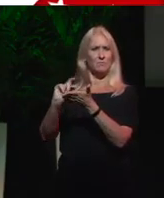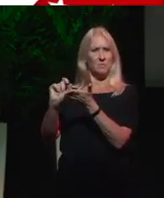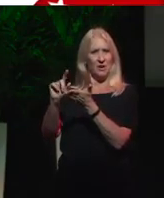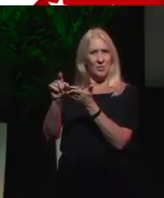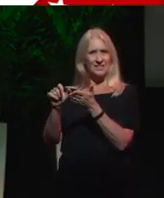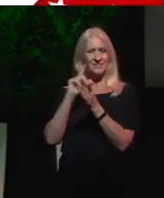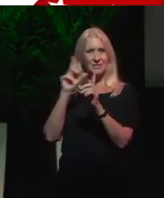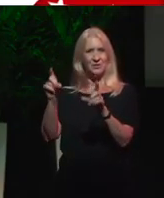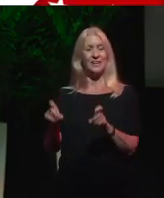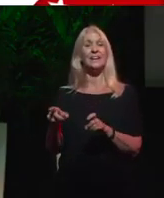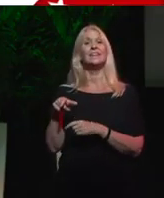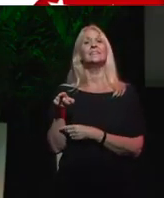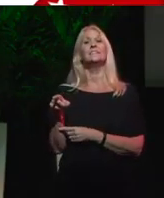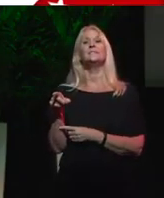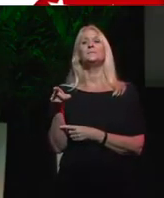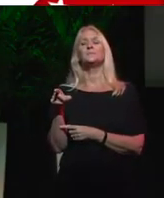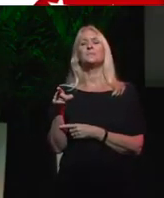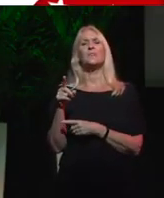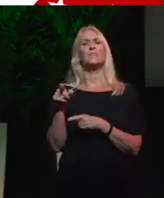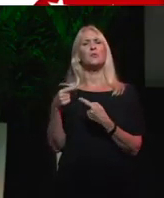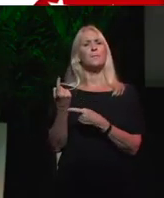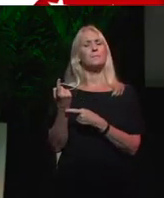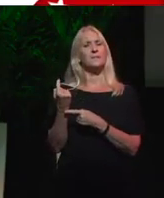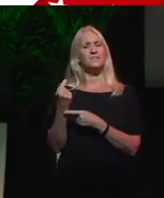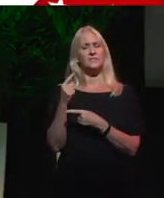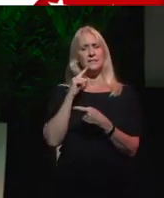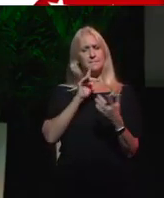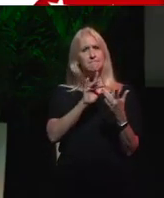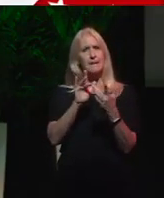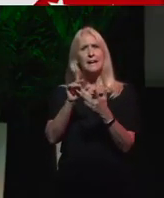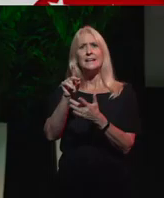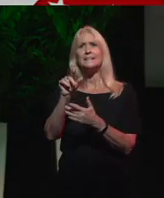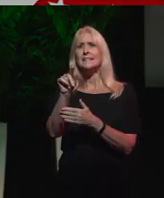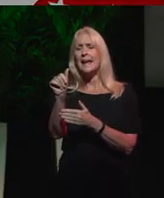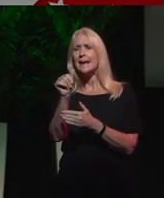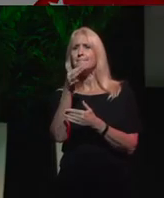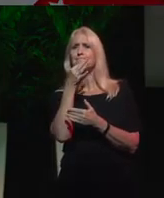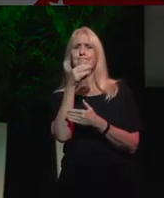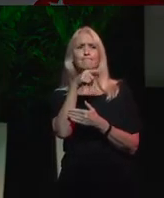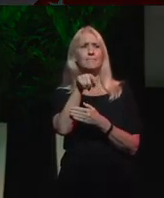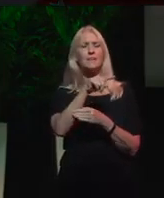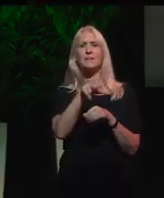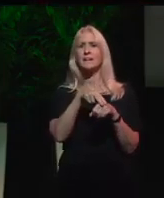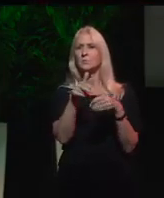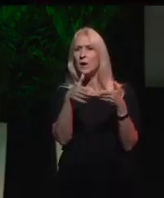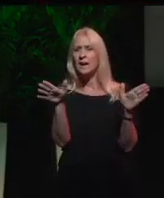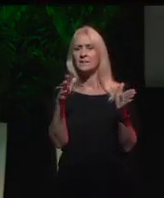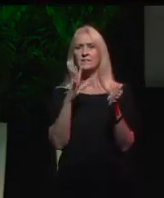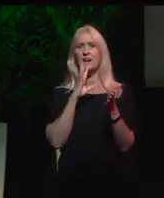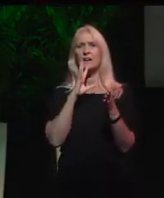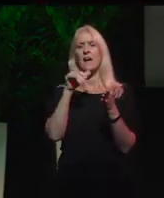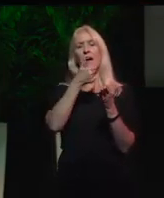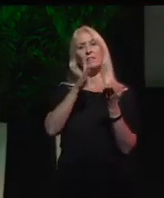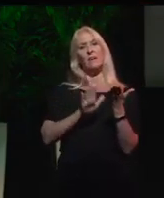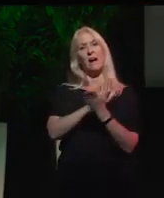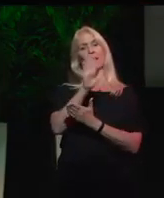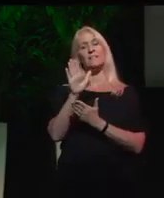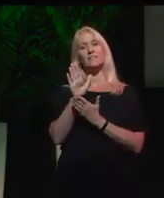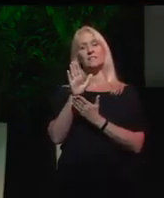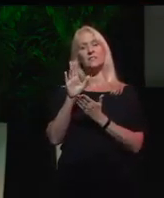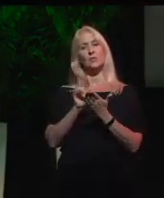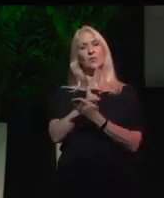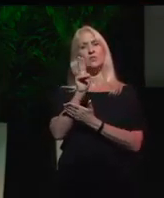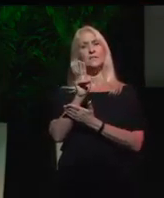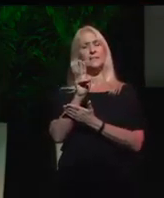this past year, she has connected with data experts nationwide. She's talked to colleges and universities that have deployed a similar